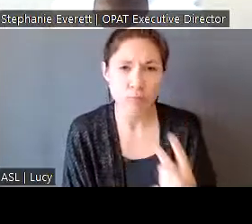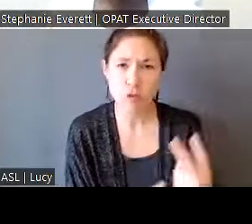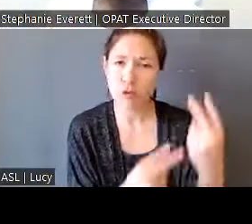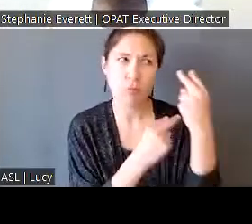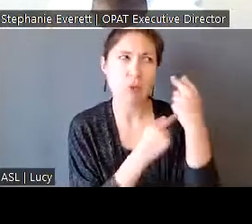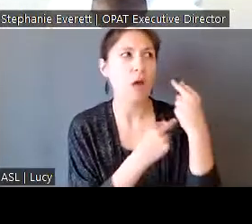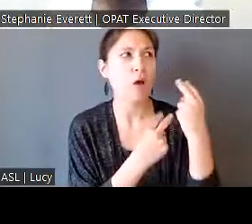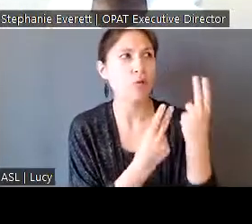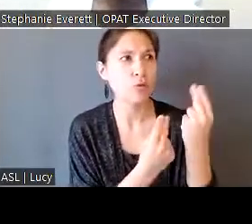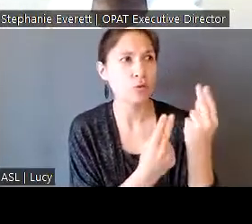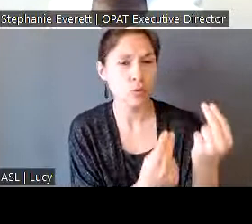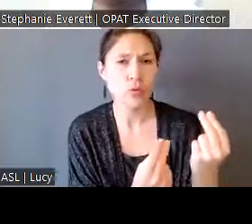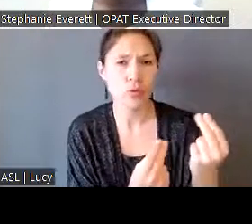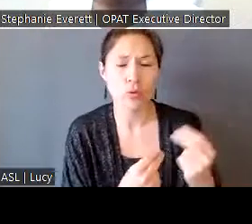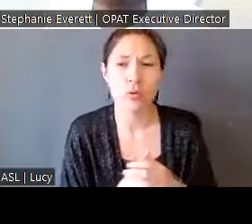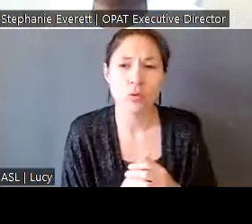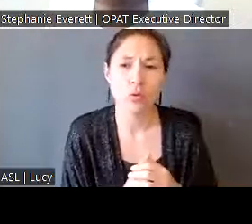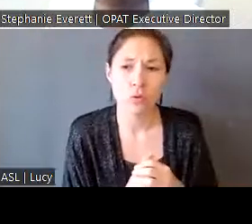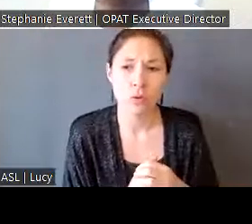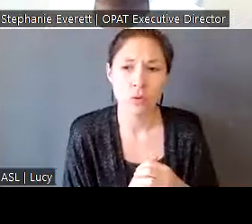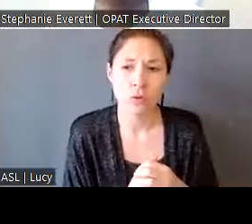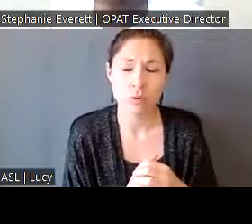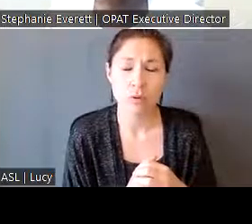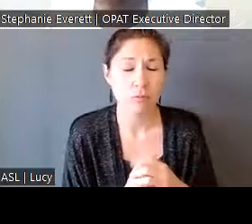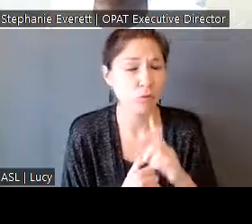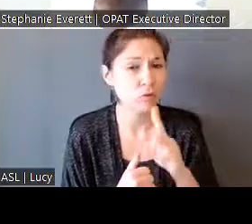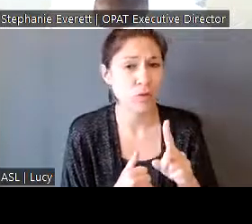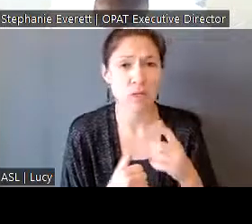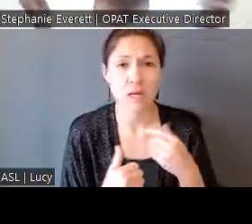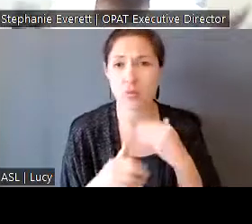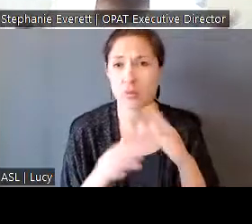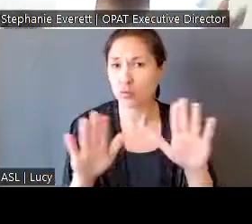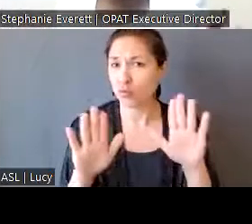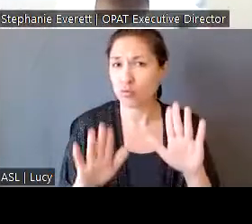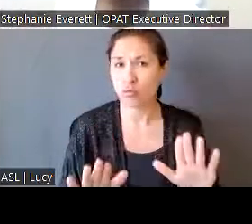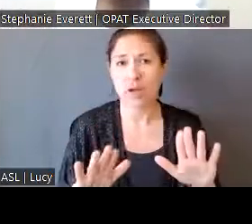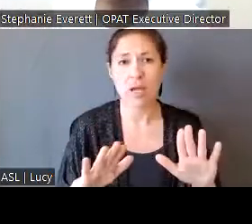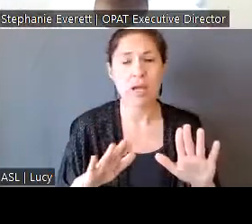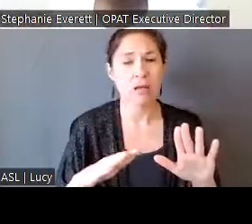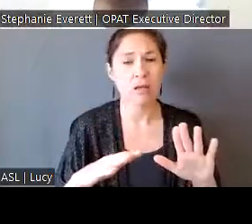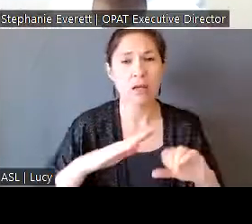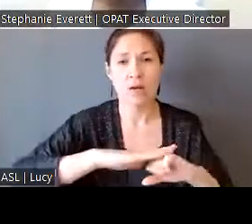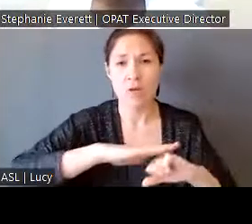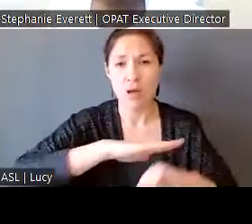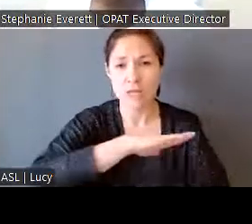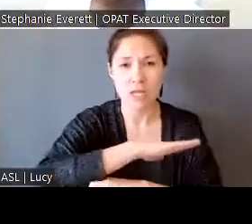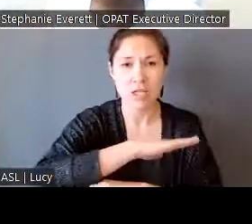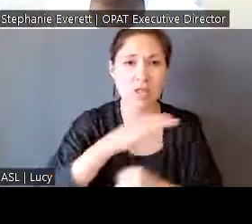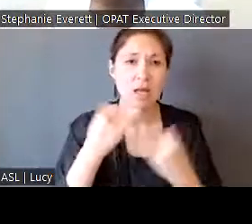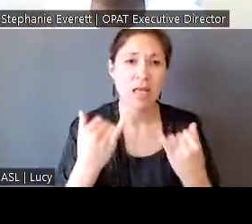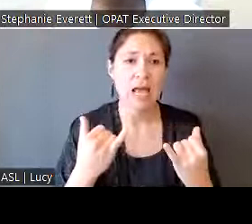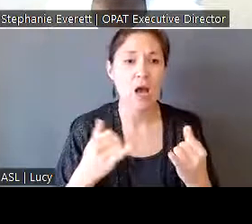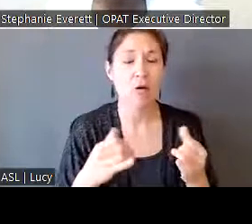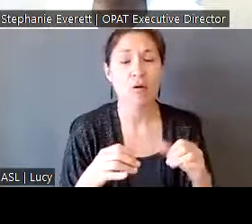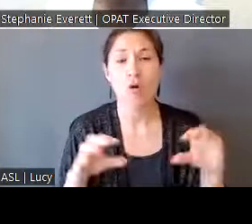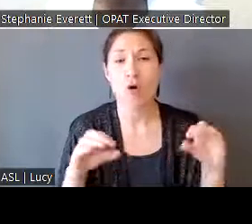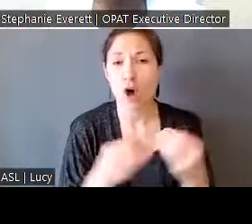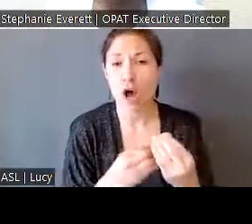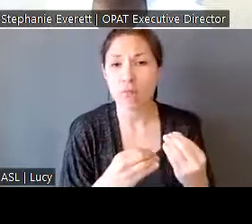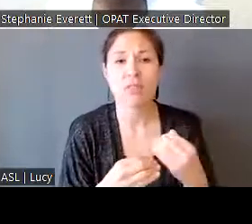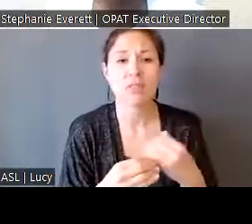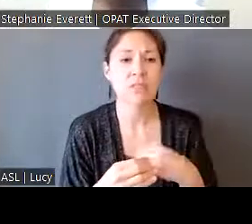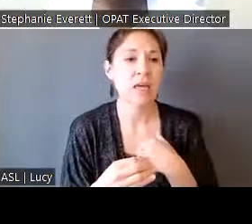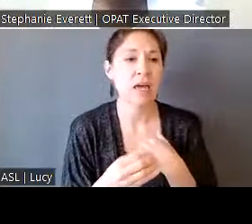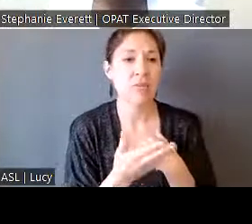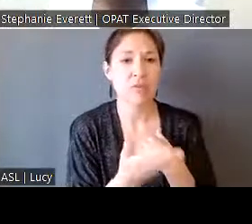it's been some great foundational building, having staff, having a building here in Nubian